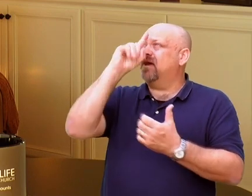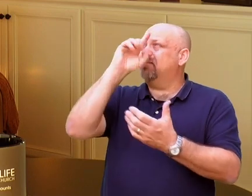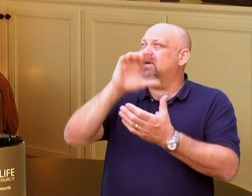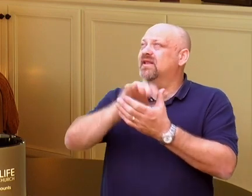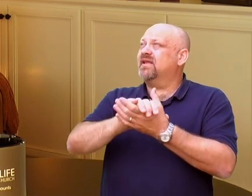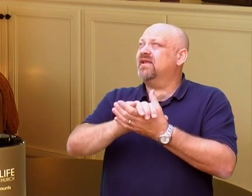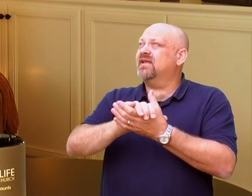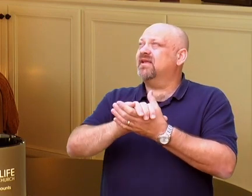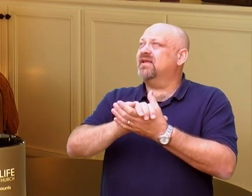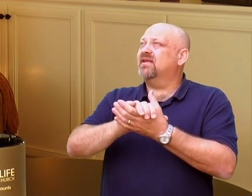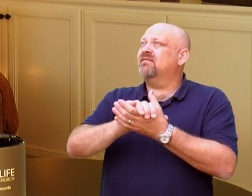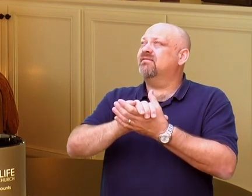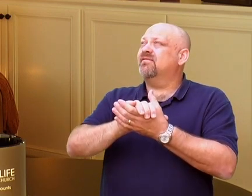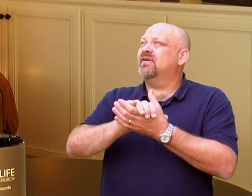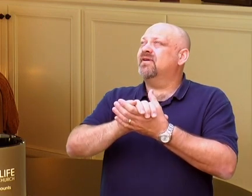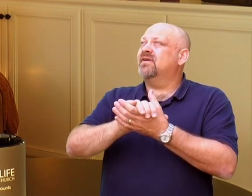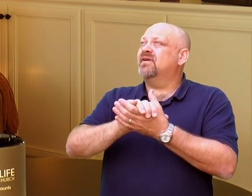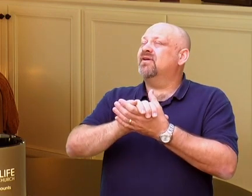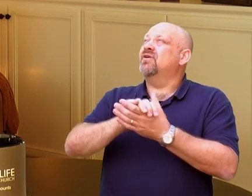because I believe